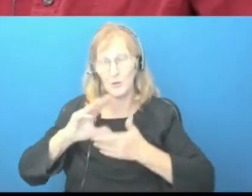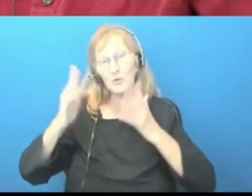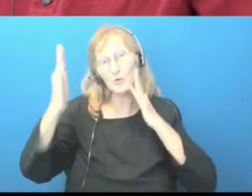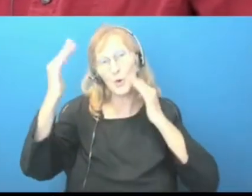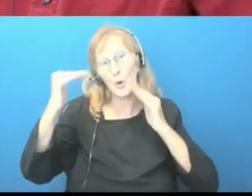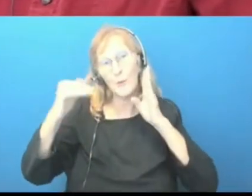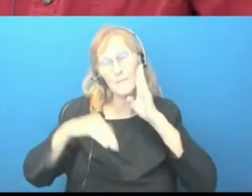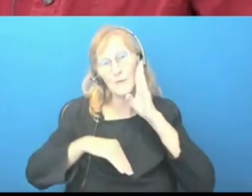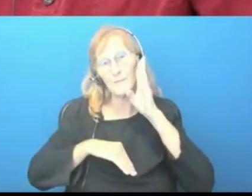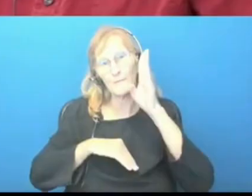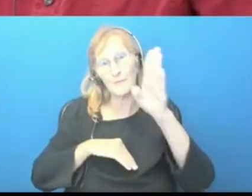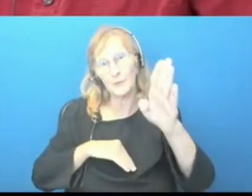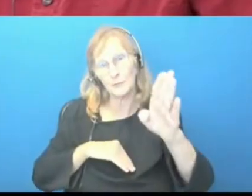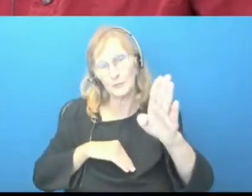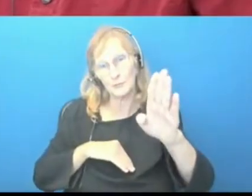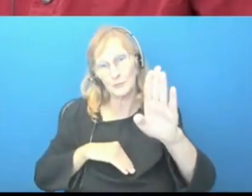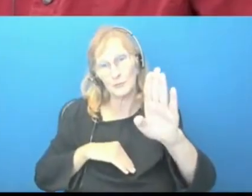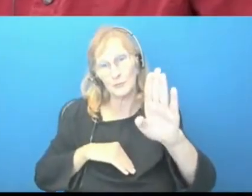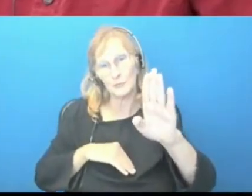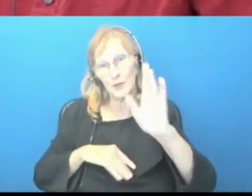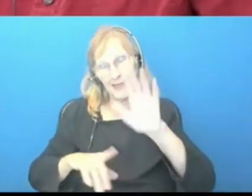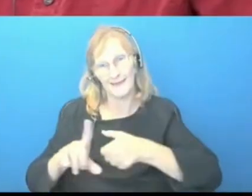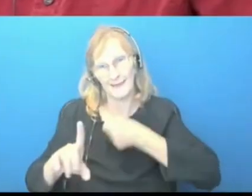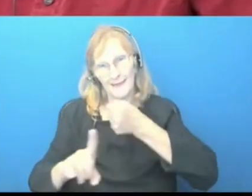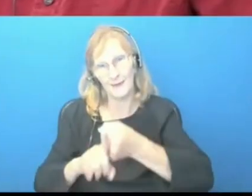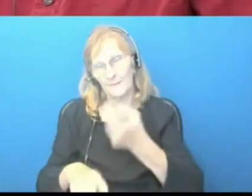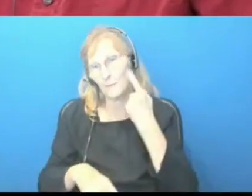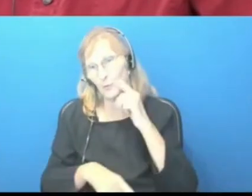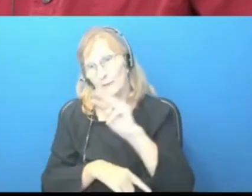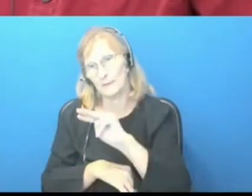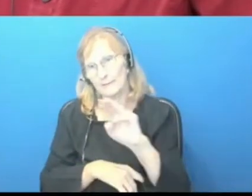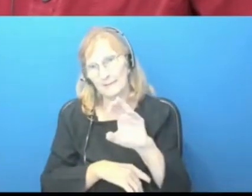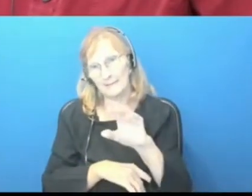future spiritual growth and impact of MCCDC?